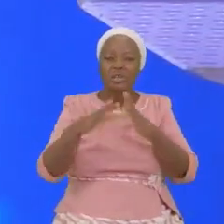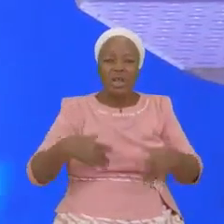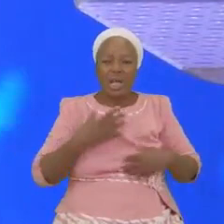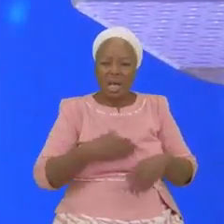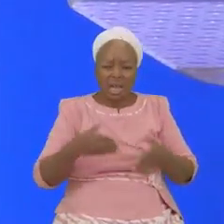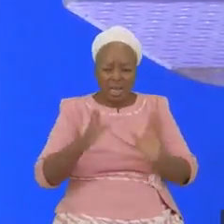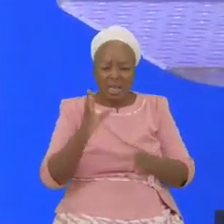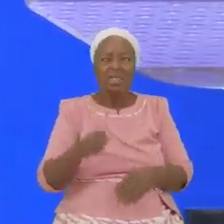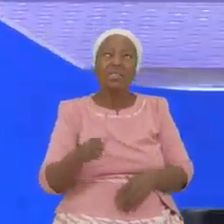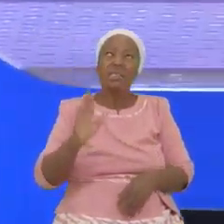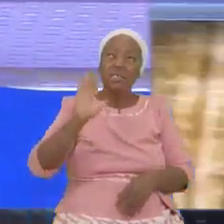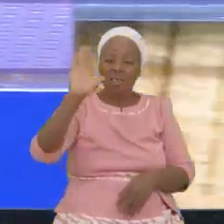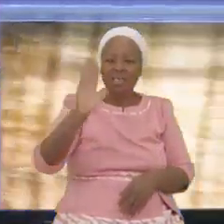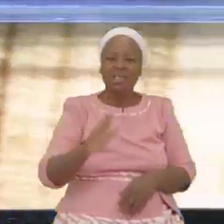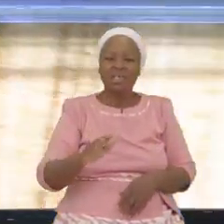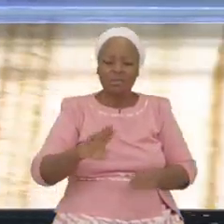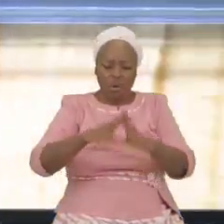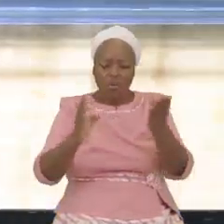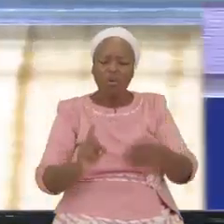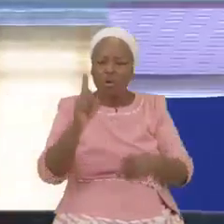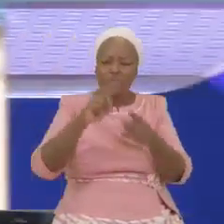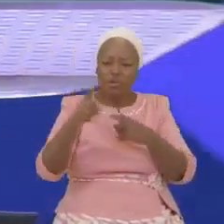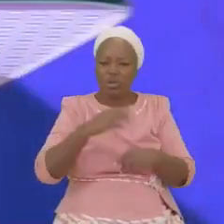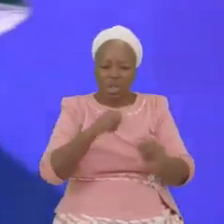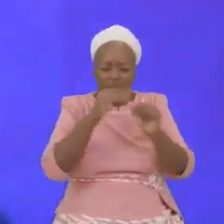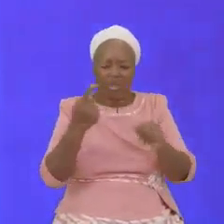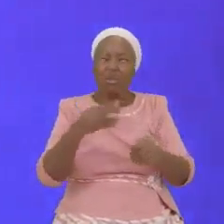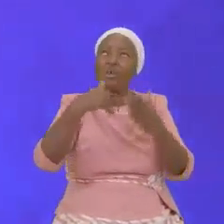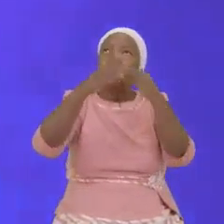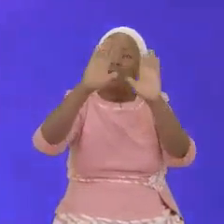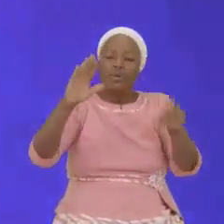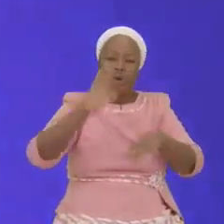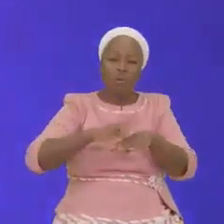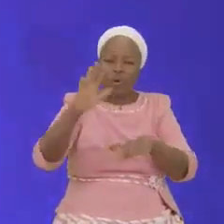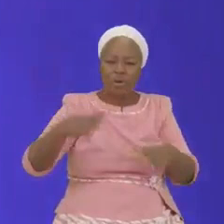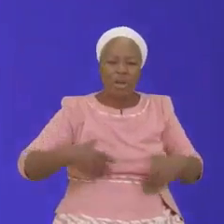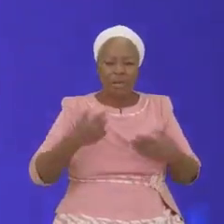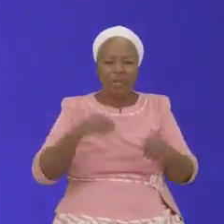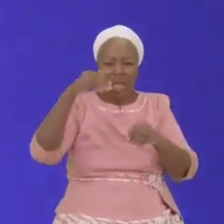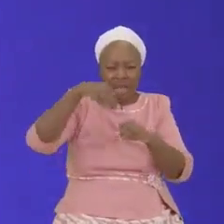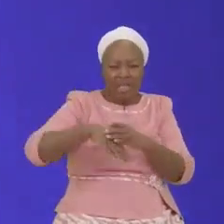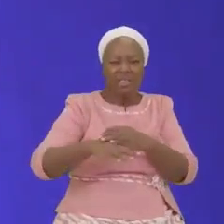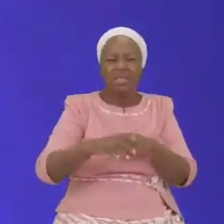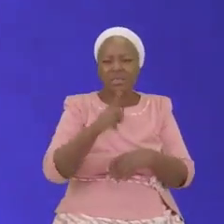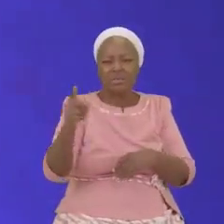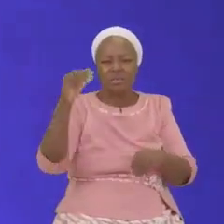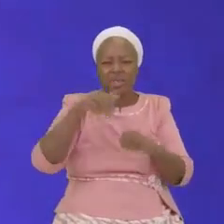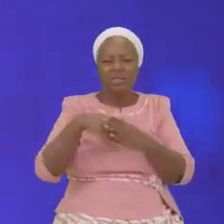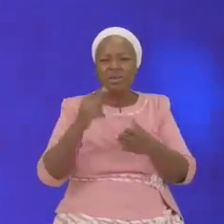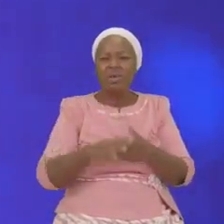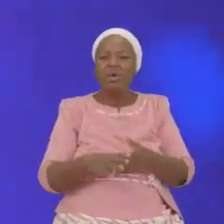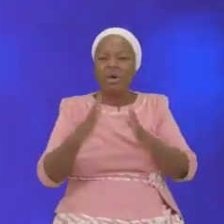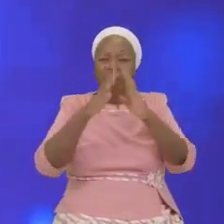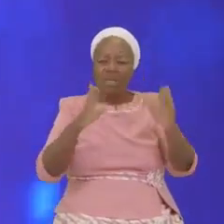him channel to you the blessings of heaven upon your life. Enter thou into thy chambers